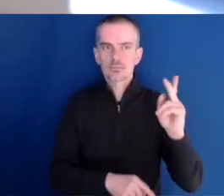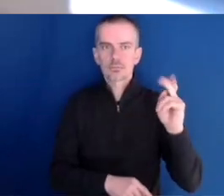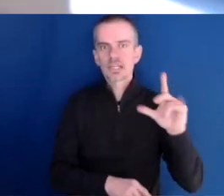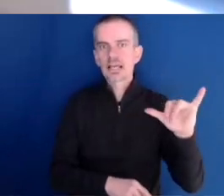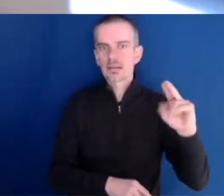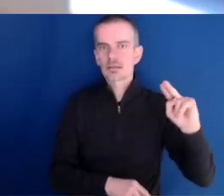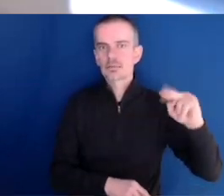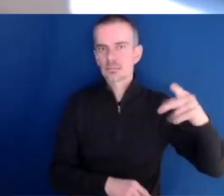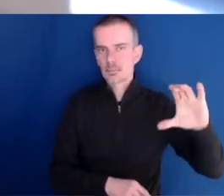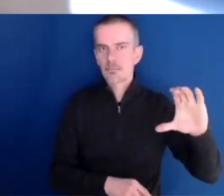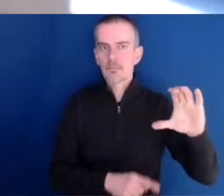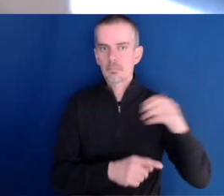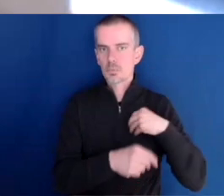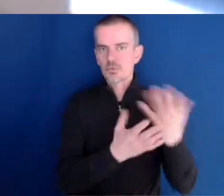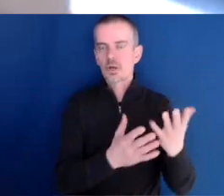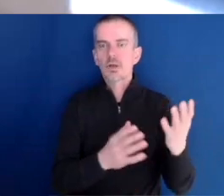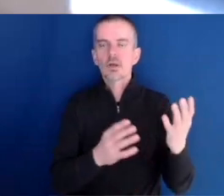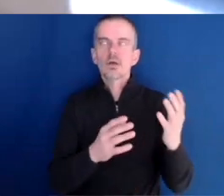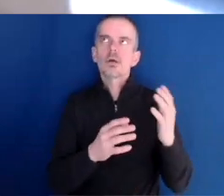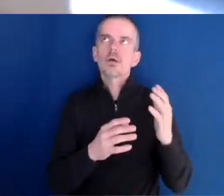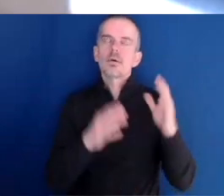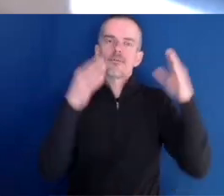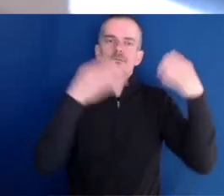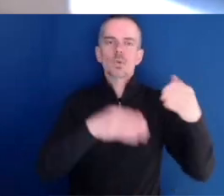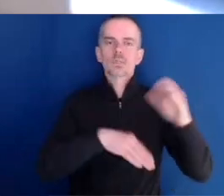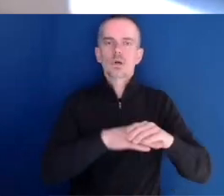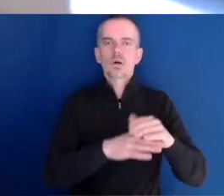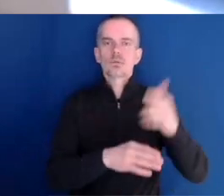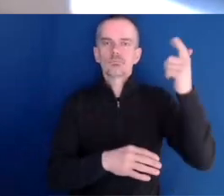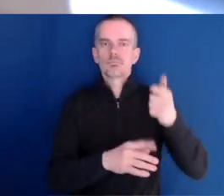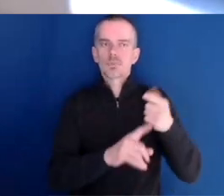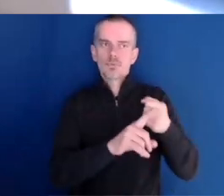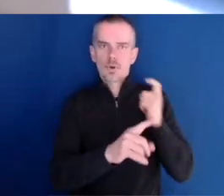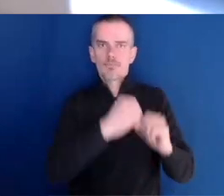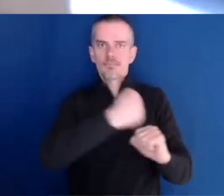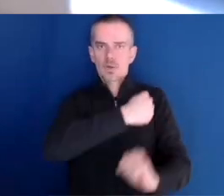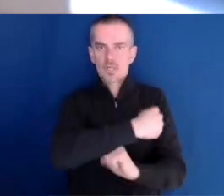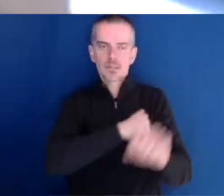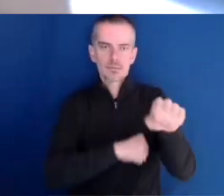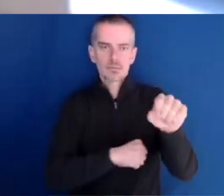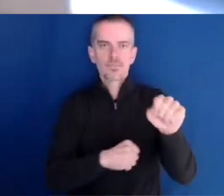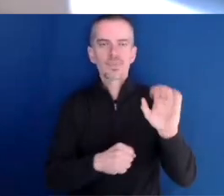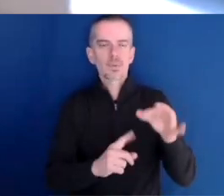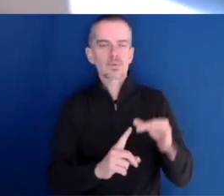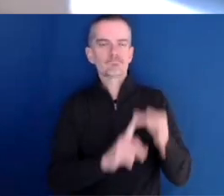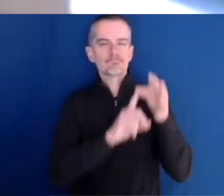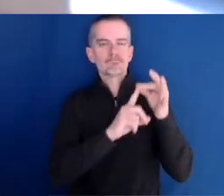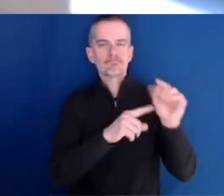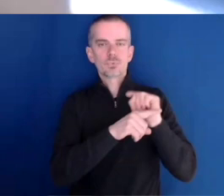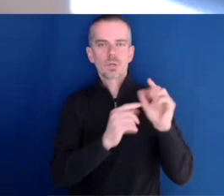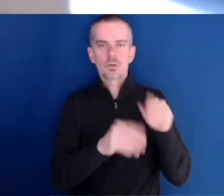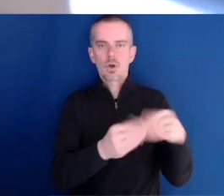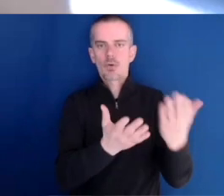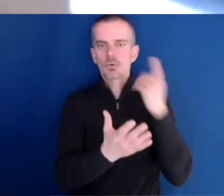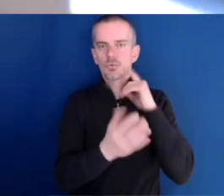that focused more on, foundation funding for groups. It was a custom training that was offered